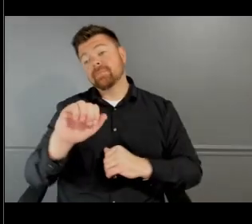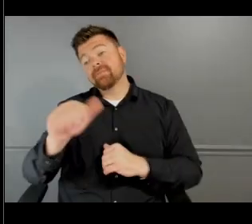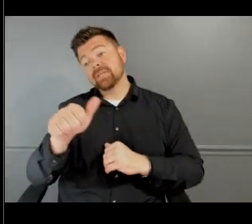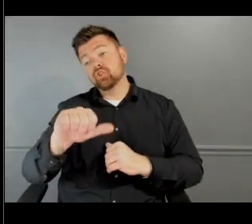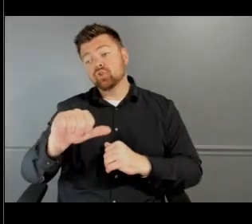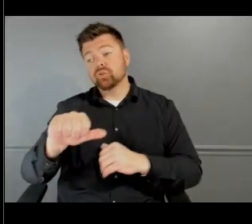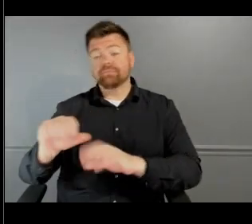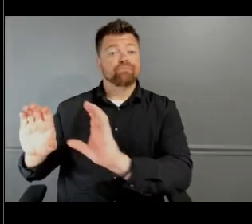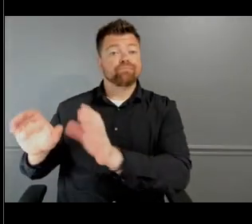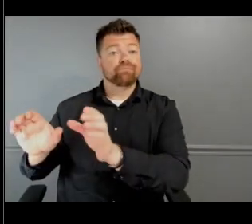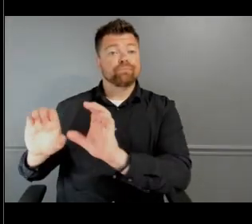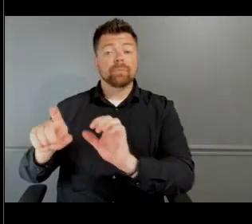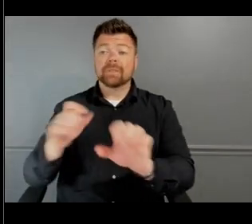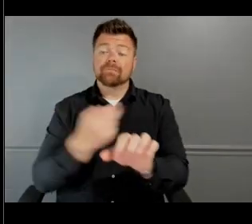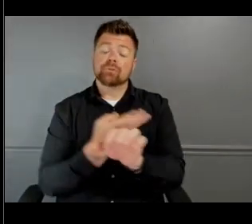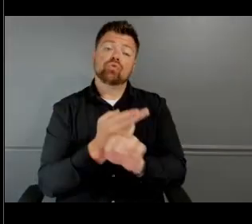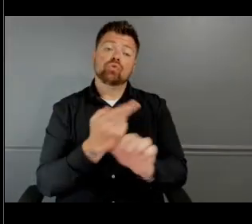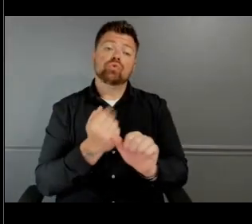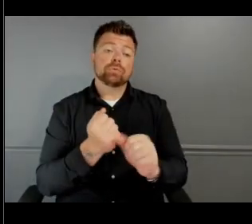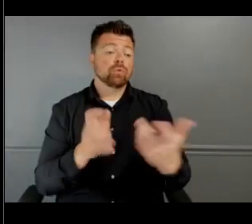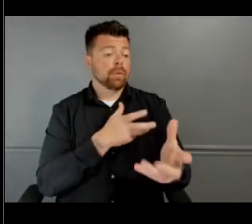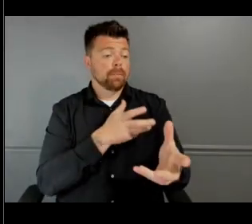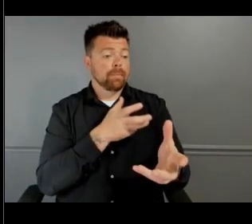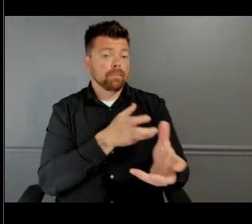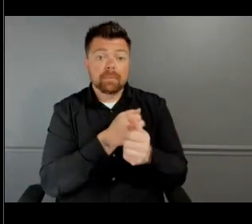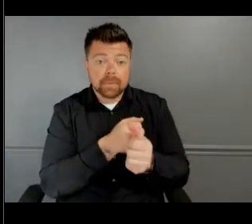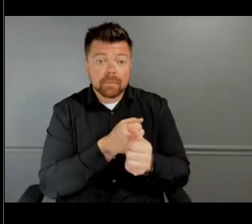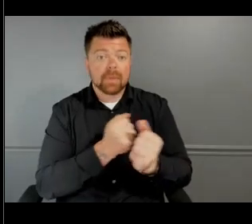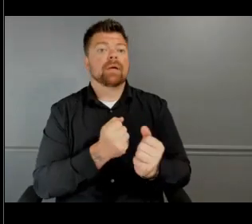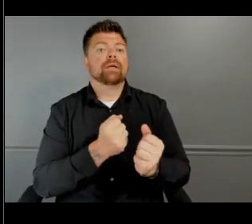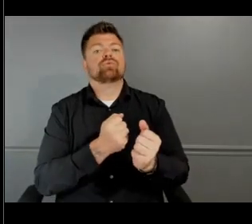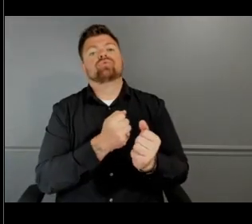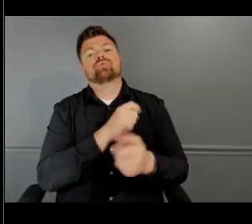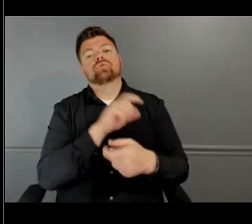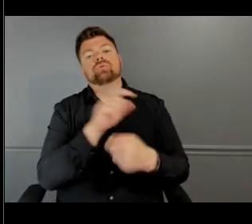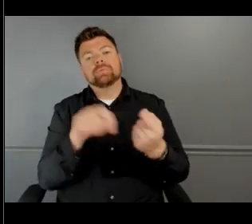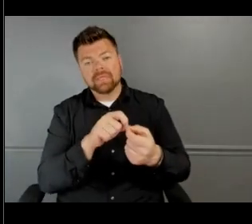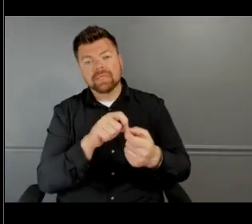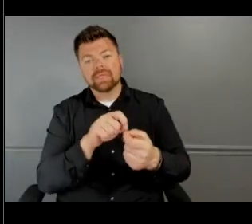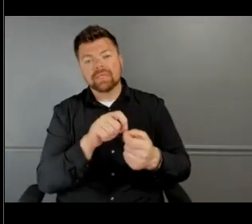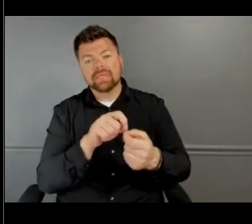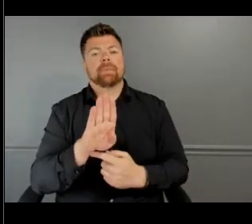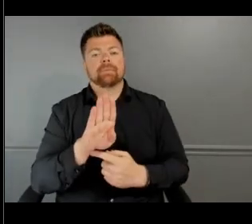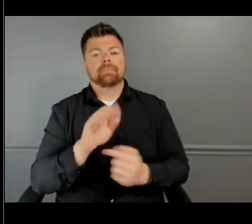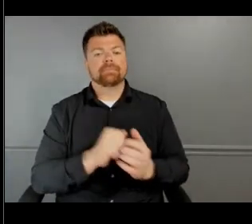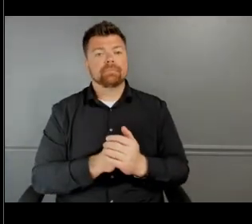usable and meet clearance requirements with Specification B.